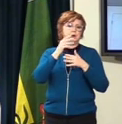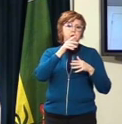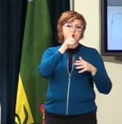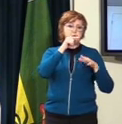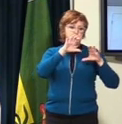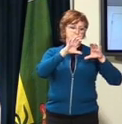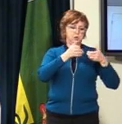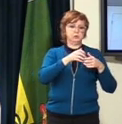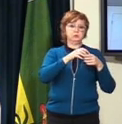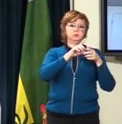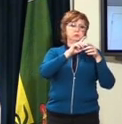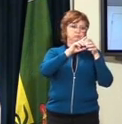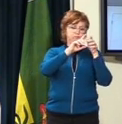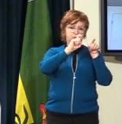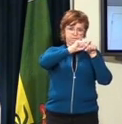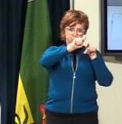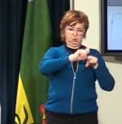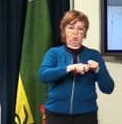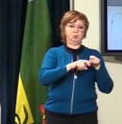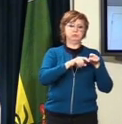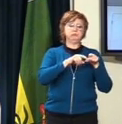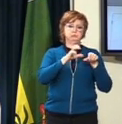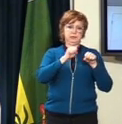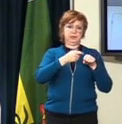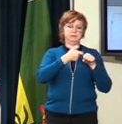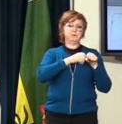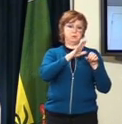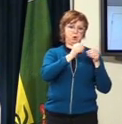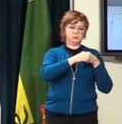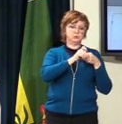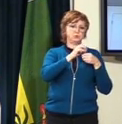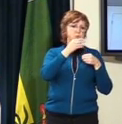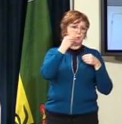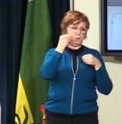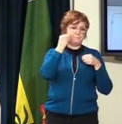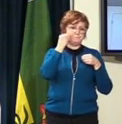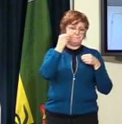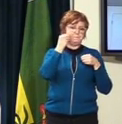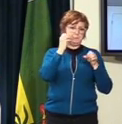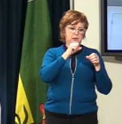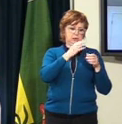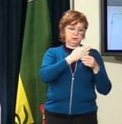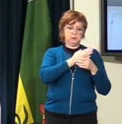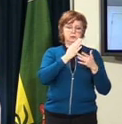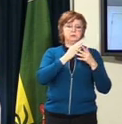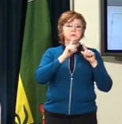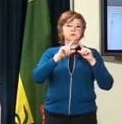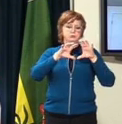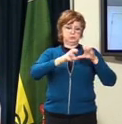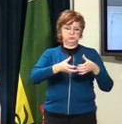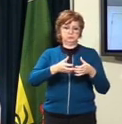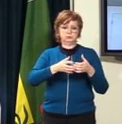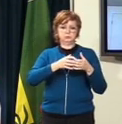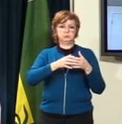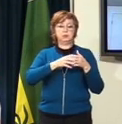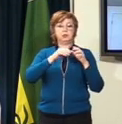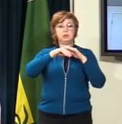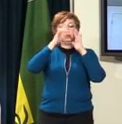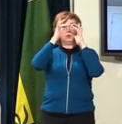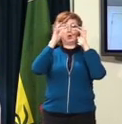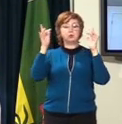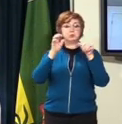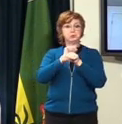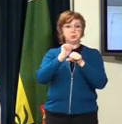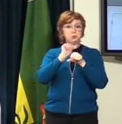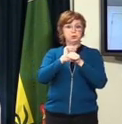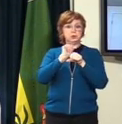be working together with the teams that are doing that in various locations across the province. For more the in-hospital type